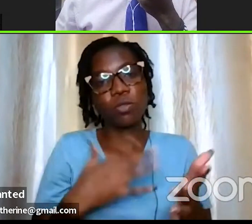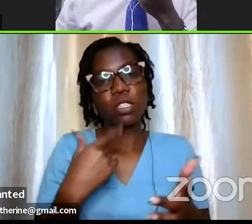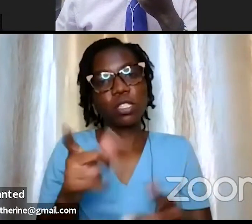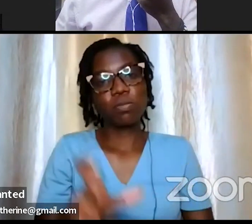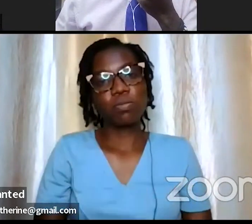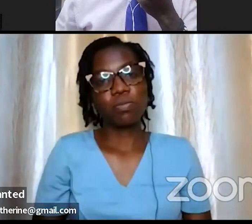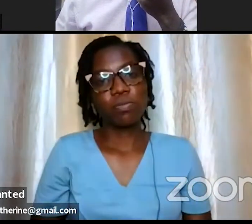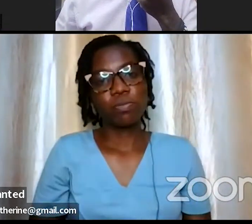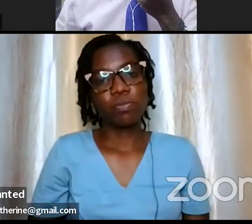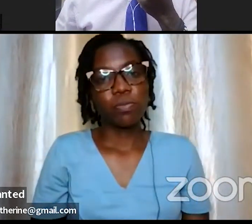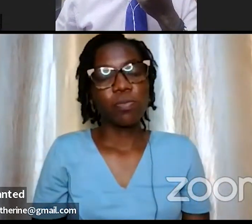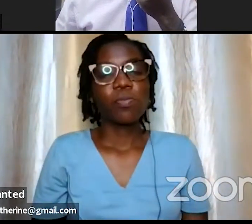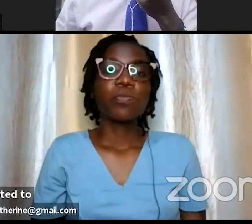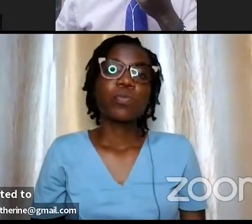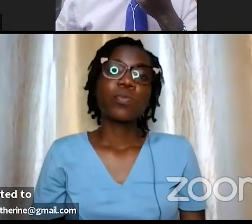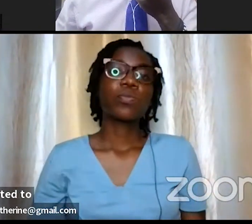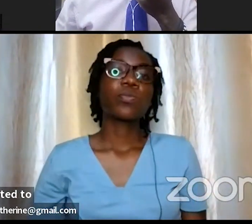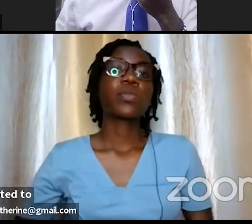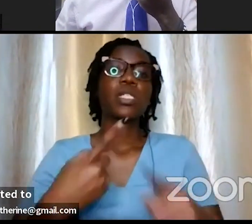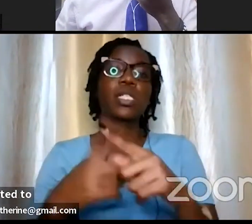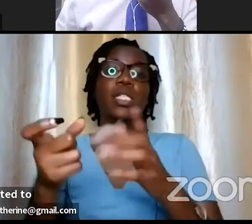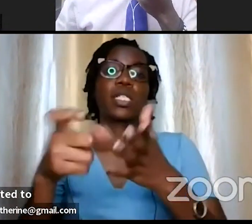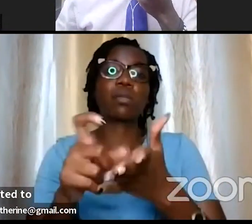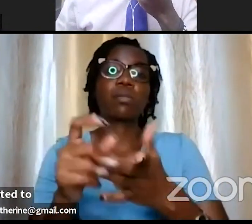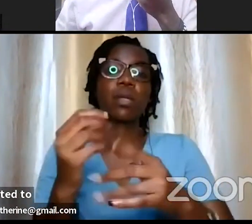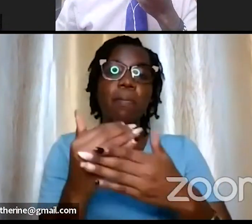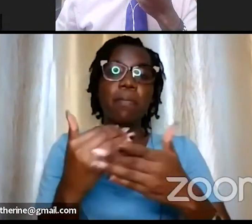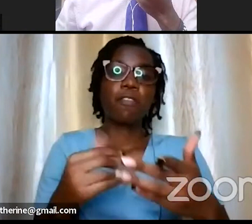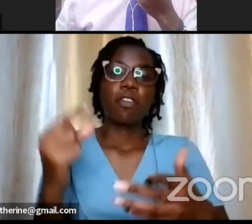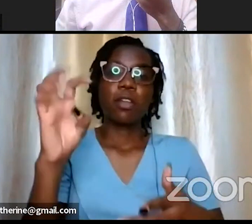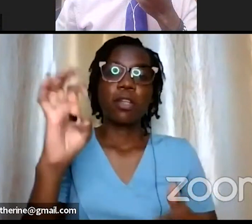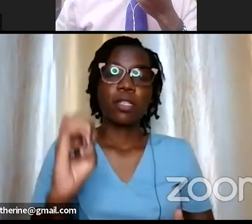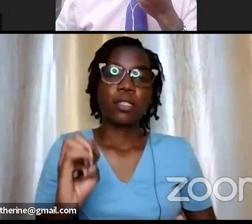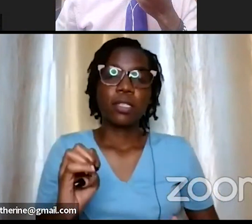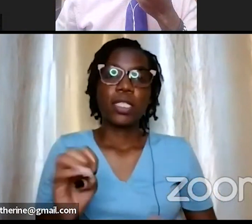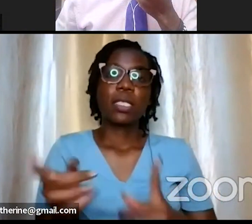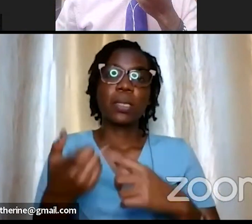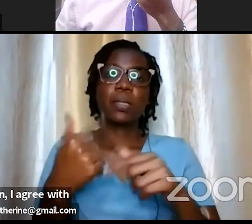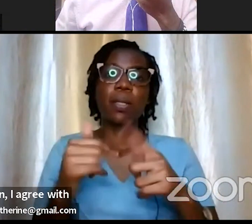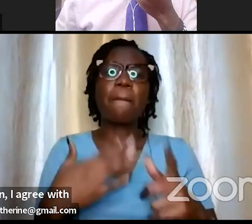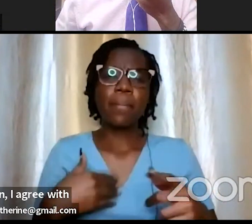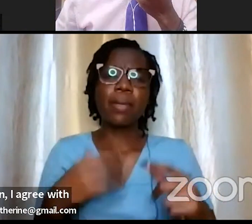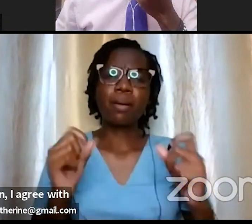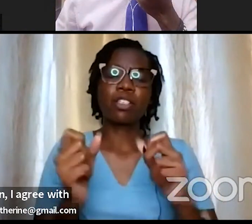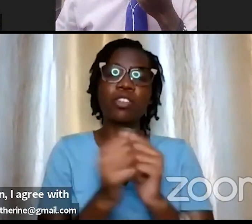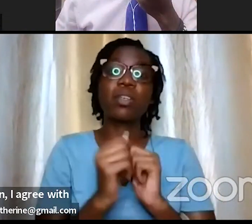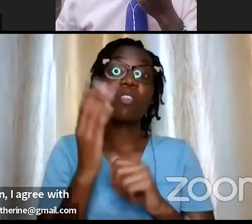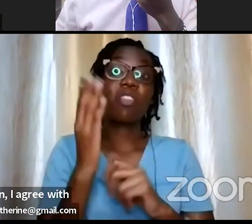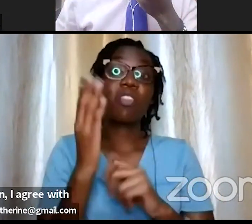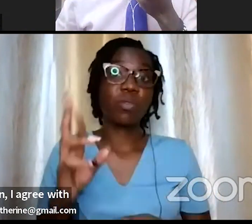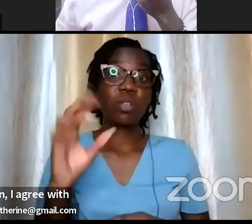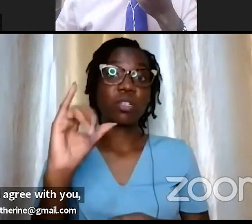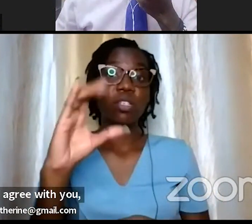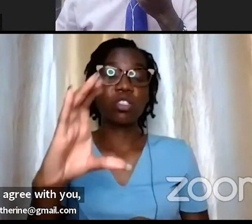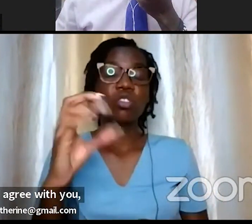But again, just before Grace comes in, I agree with you, Richard. I agree with you, Anne.